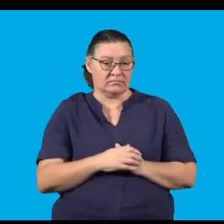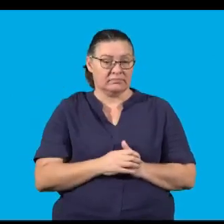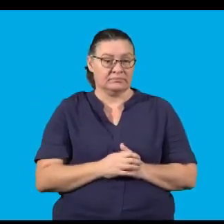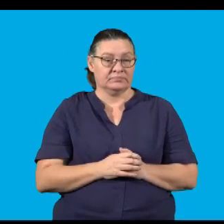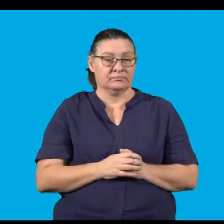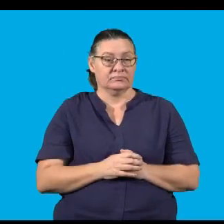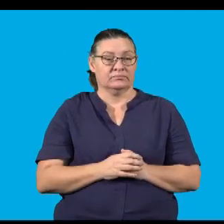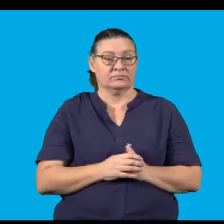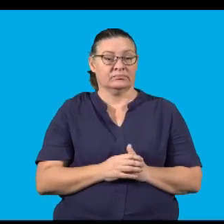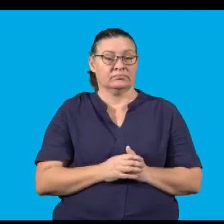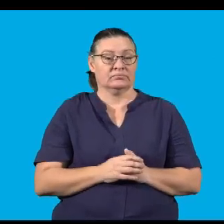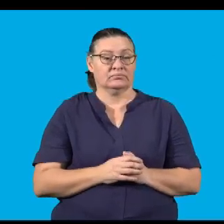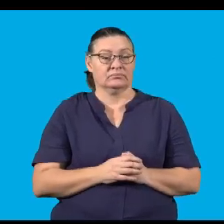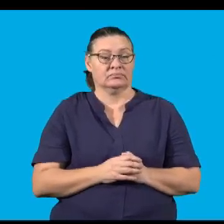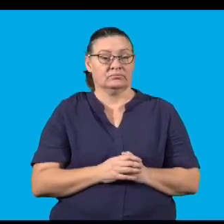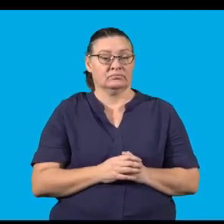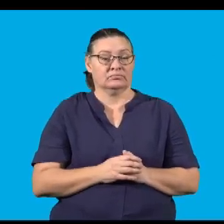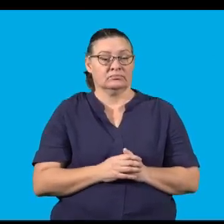calculator.